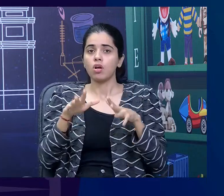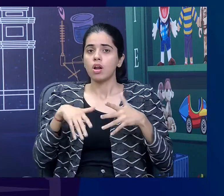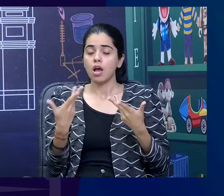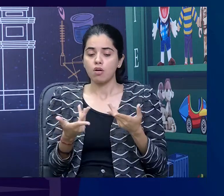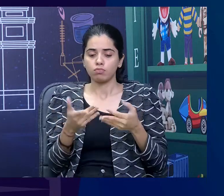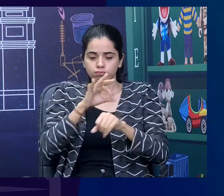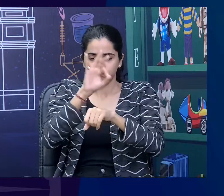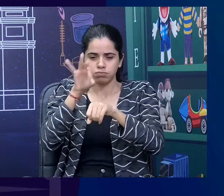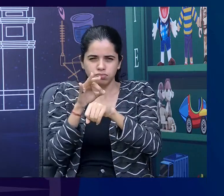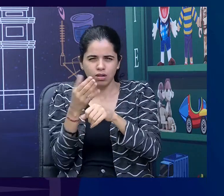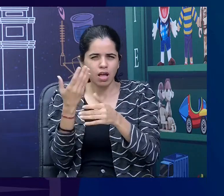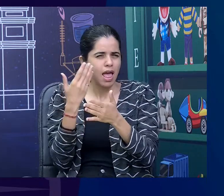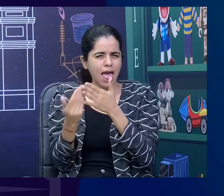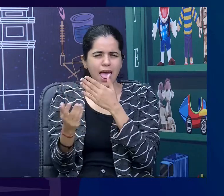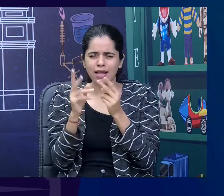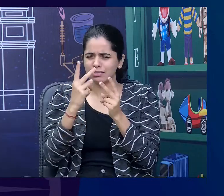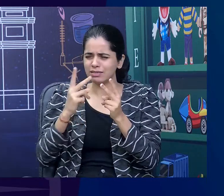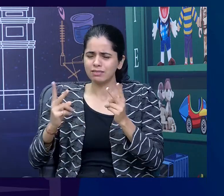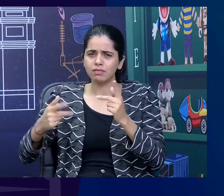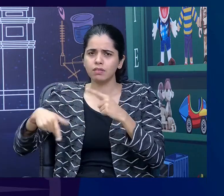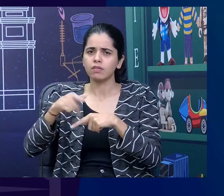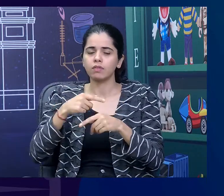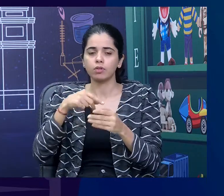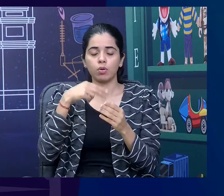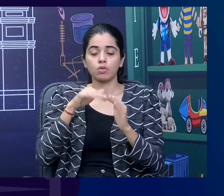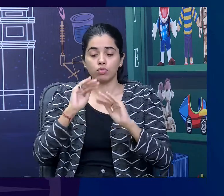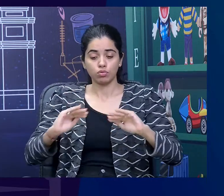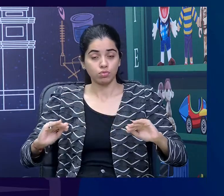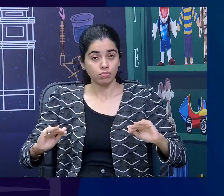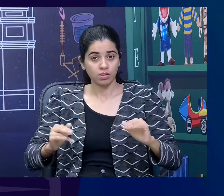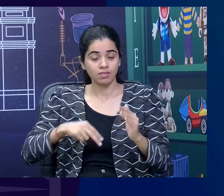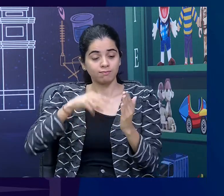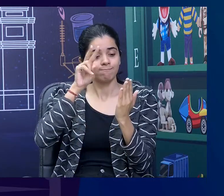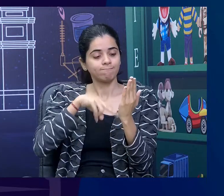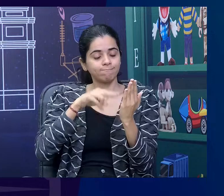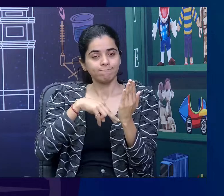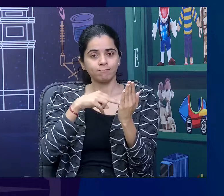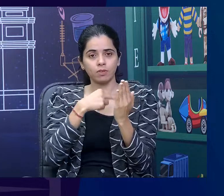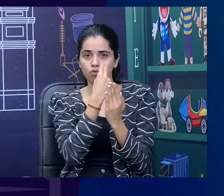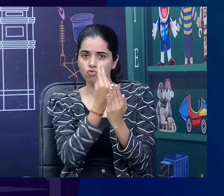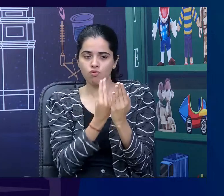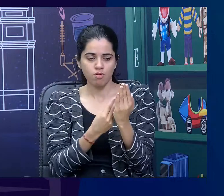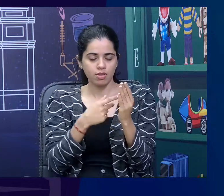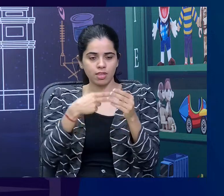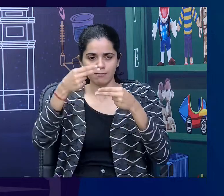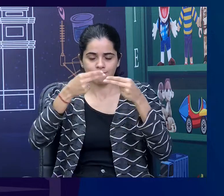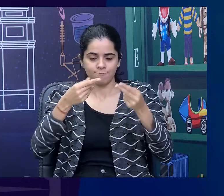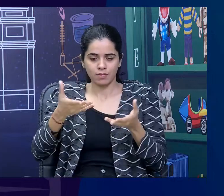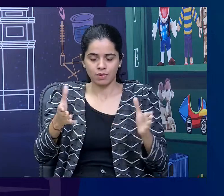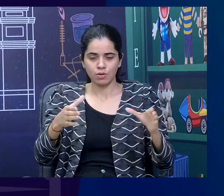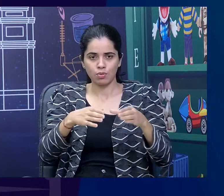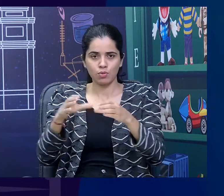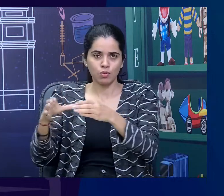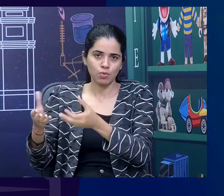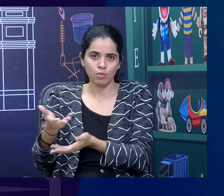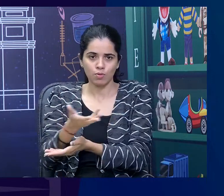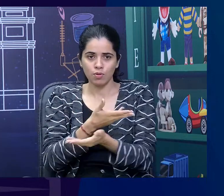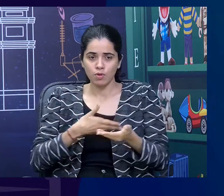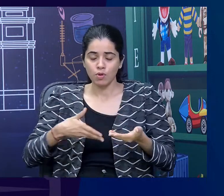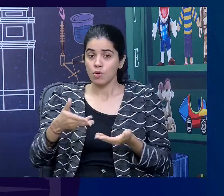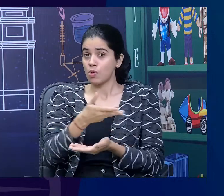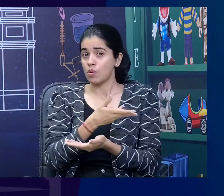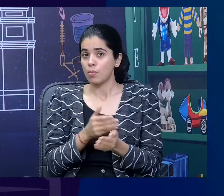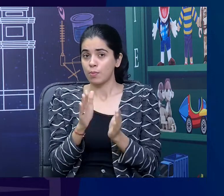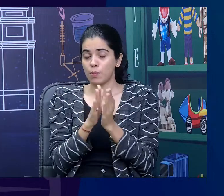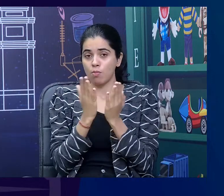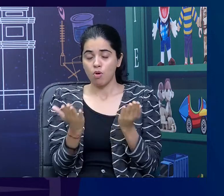can deal with it. So children started reading their own cards, and then they had a group discussion. And there were books also which